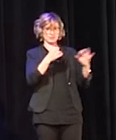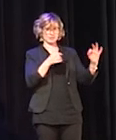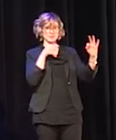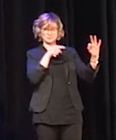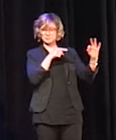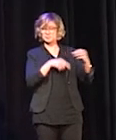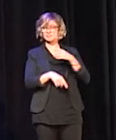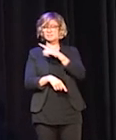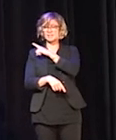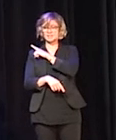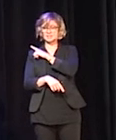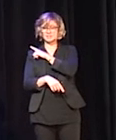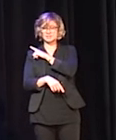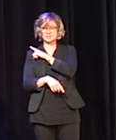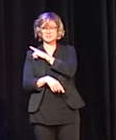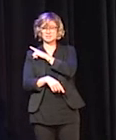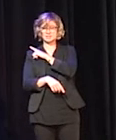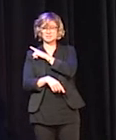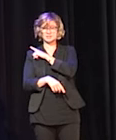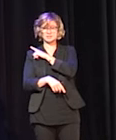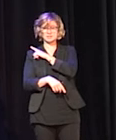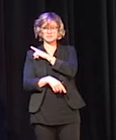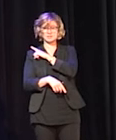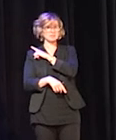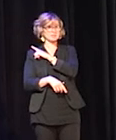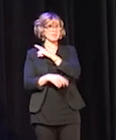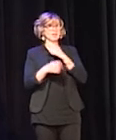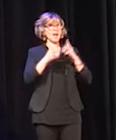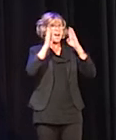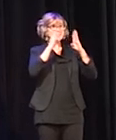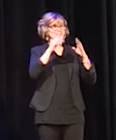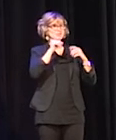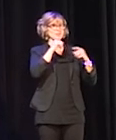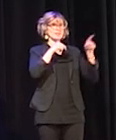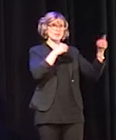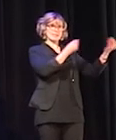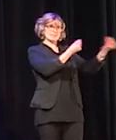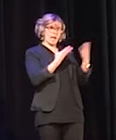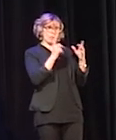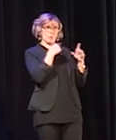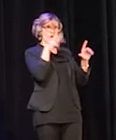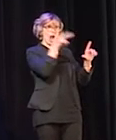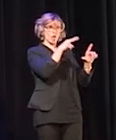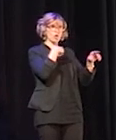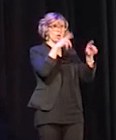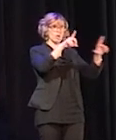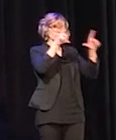And in something like this, you know, attention points are given to us. We're told what to look at, we're told what to pay attention to, and we take